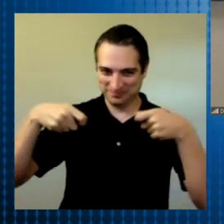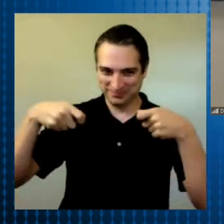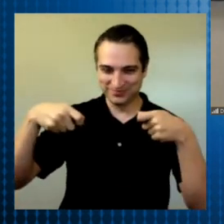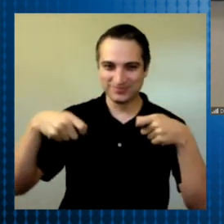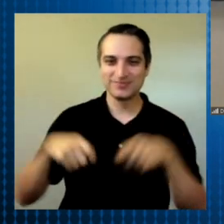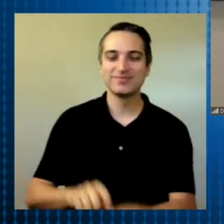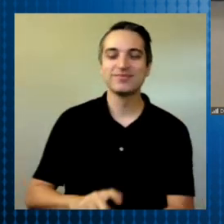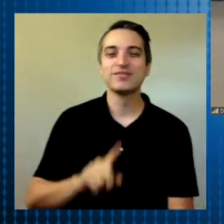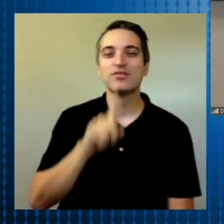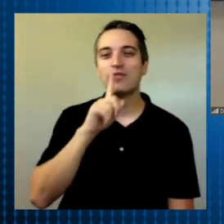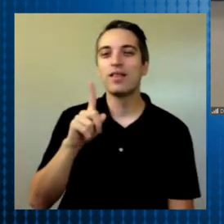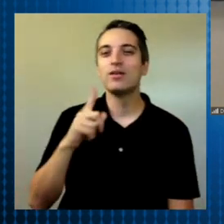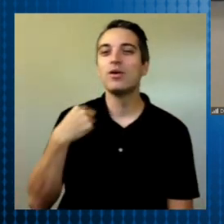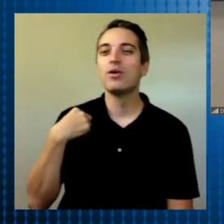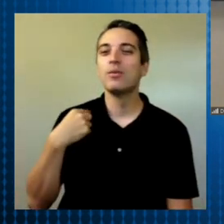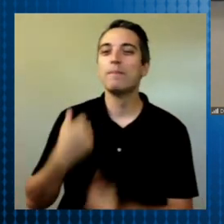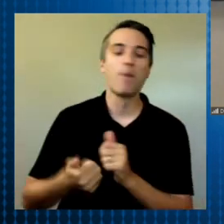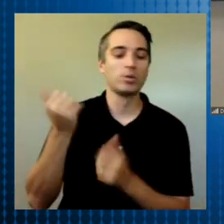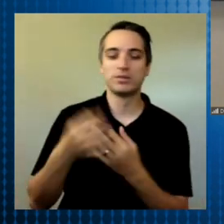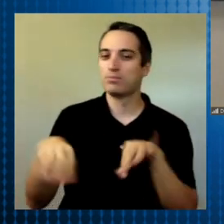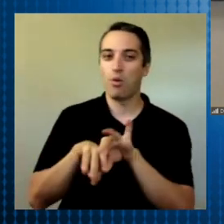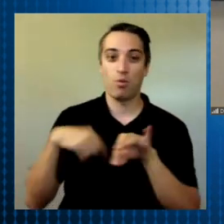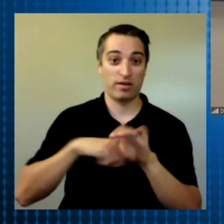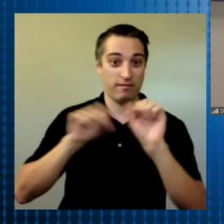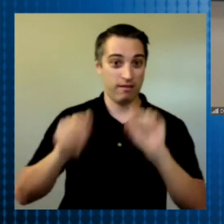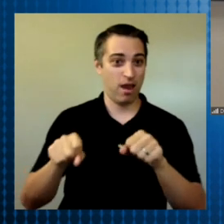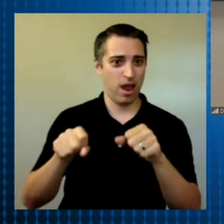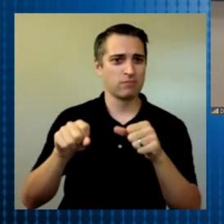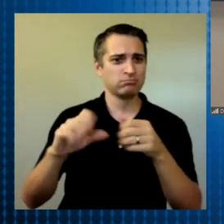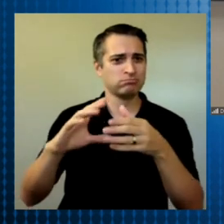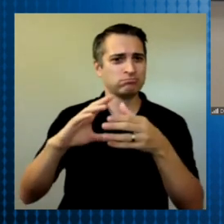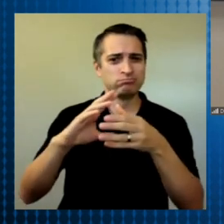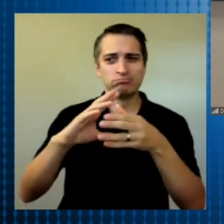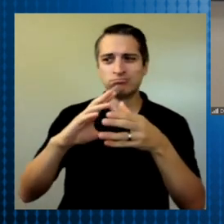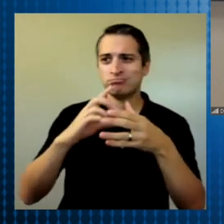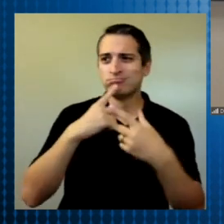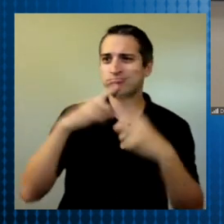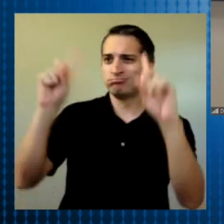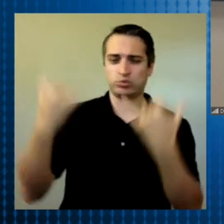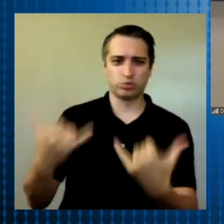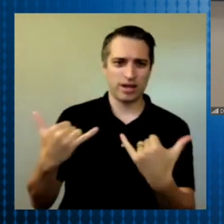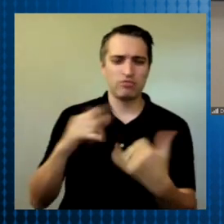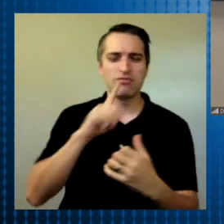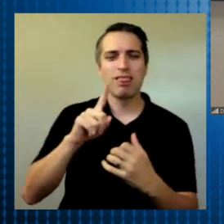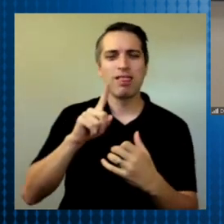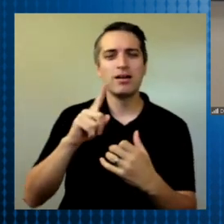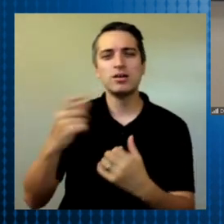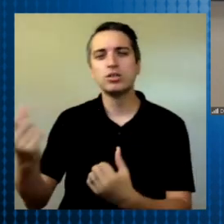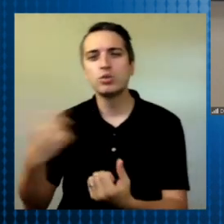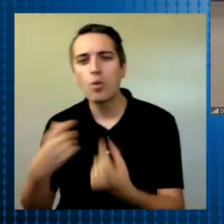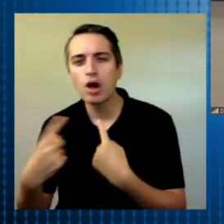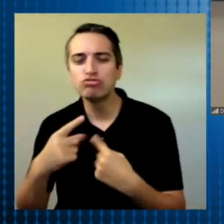thing that we can accomplish today is a Q&A, just a reflection on where we are